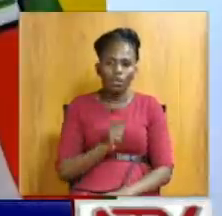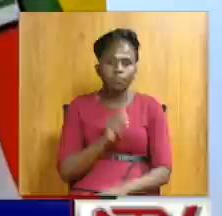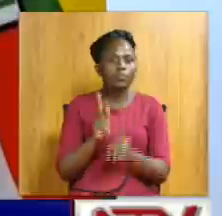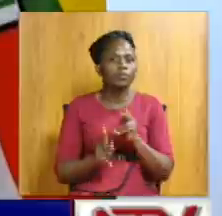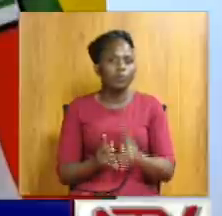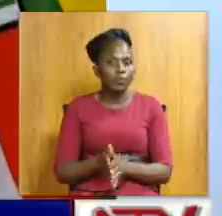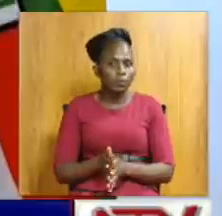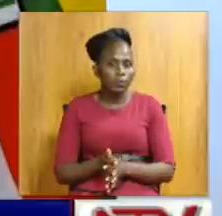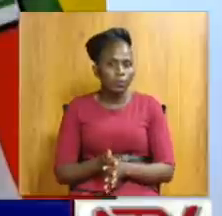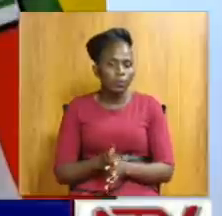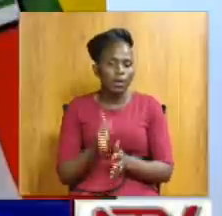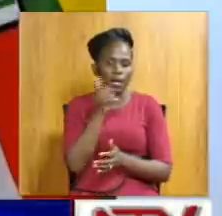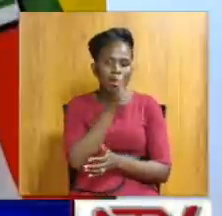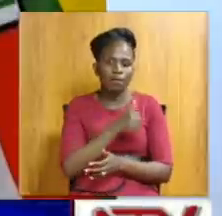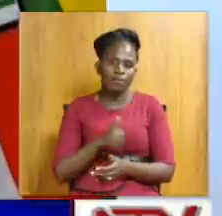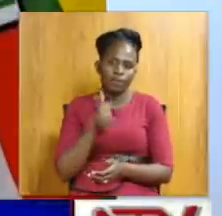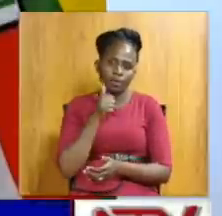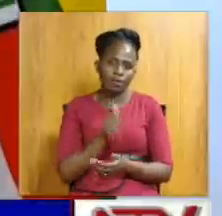Africa.